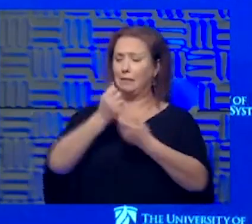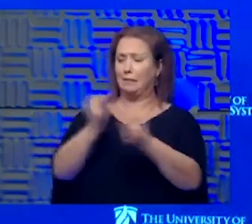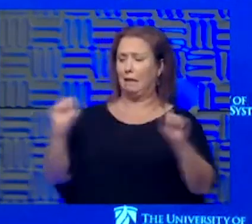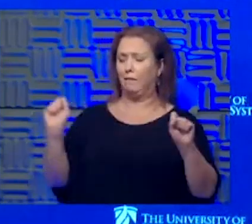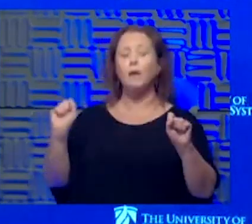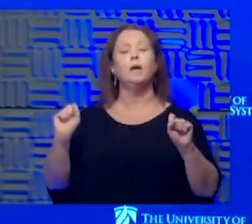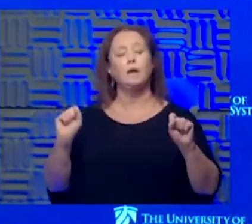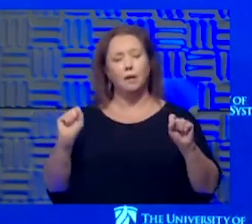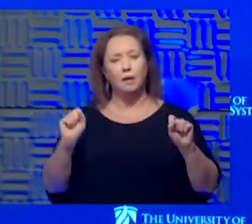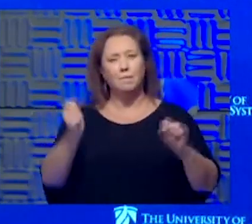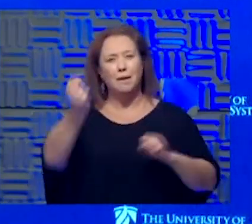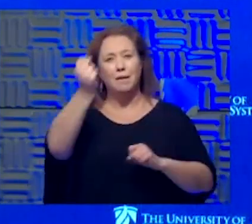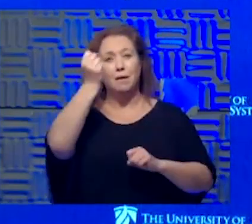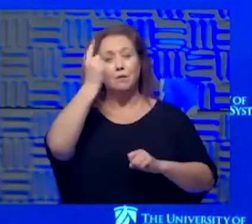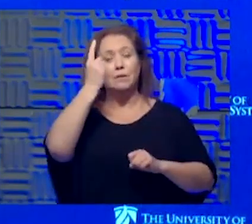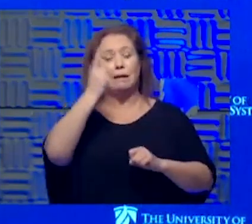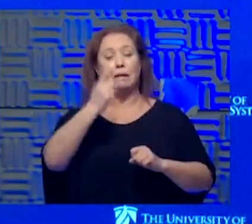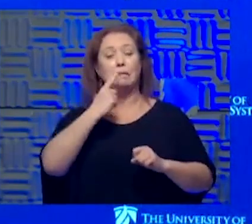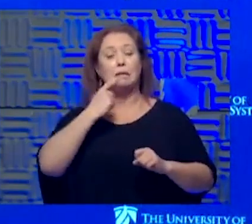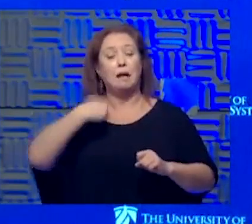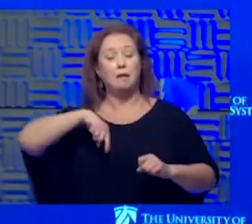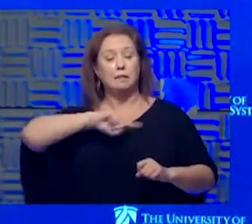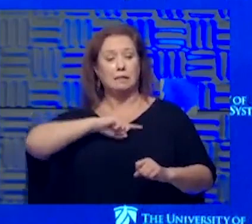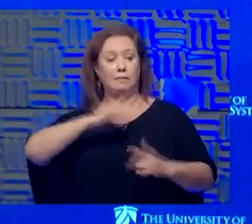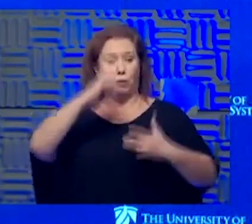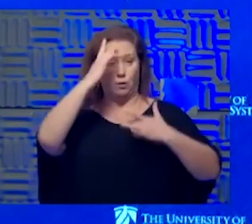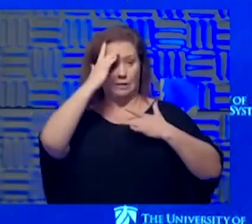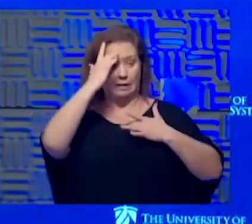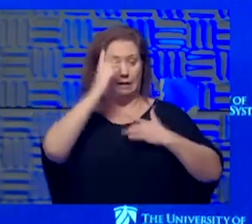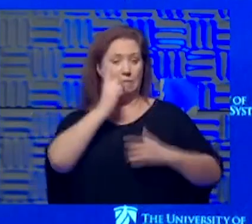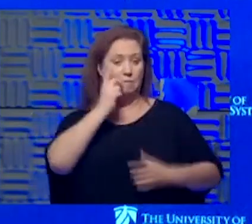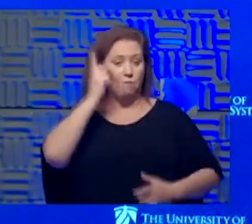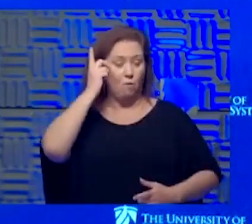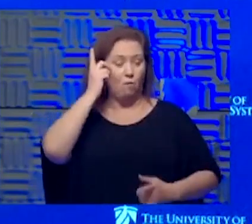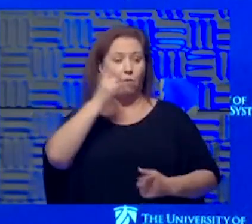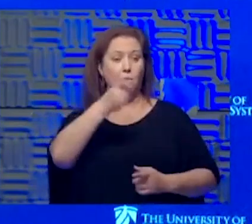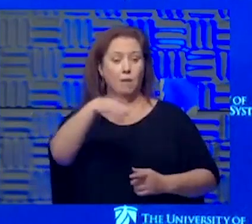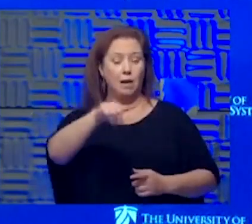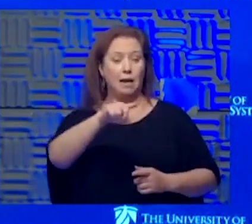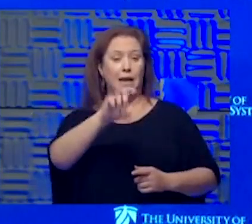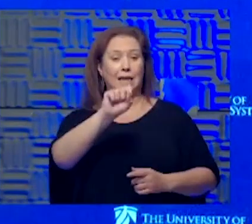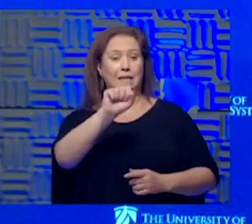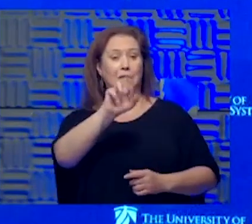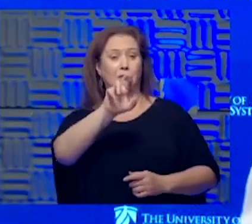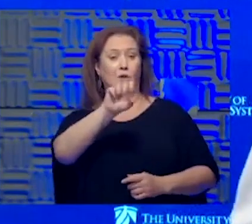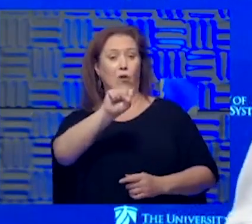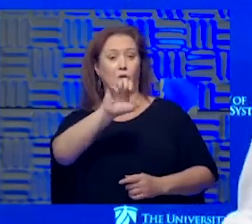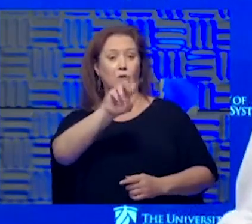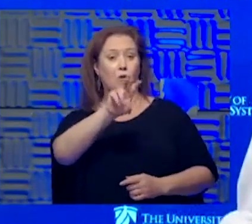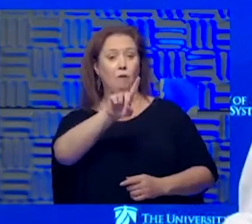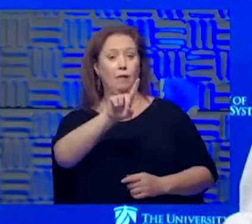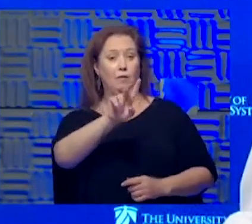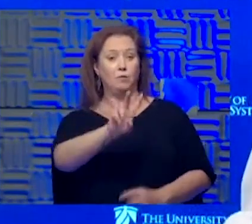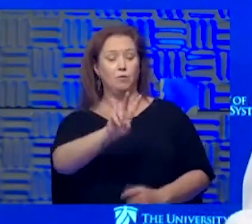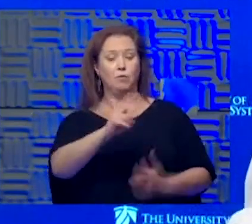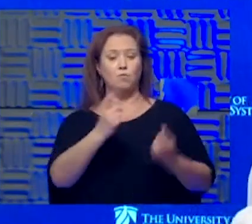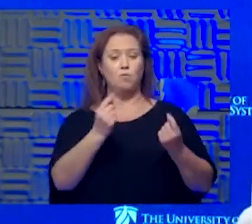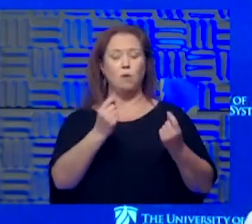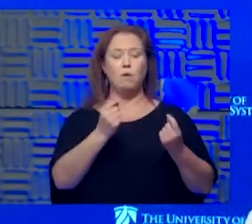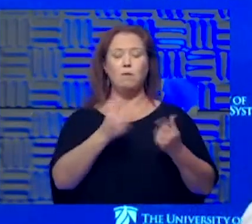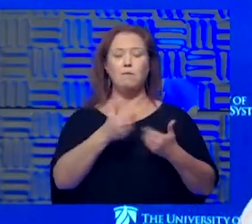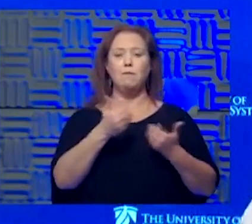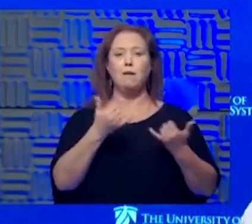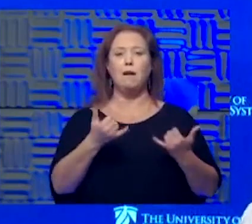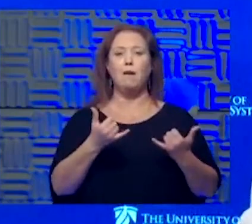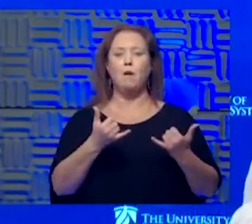What it can do is tell us if somebody's sick in a dormitory and they have SARS-CoV-2, what do we need to go and how do we respond